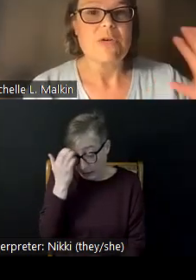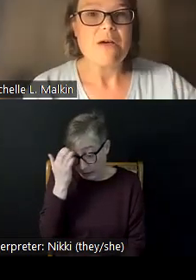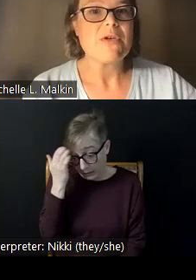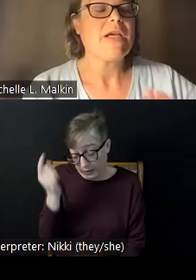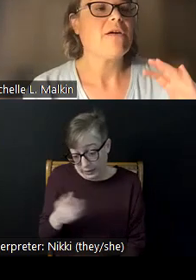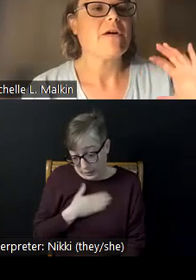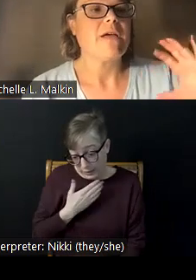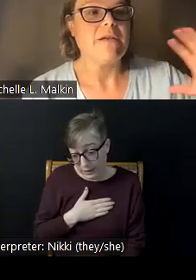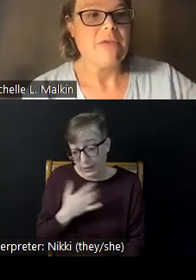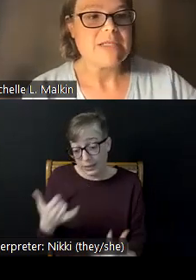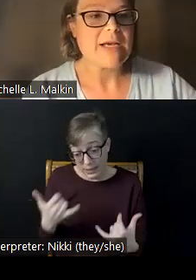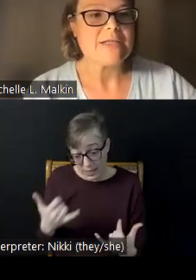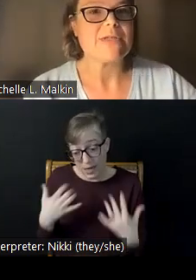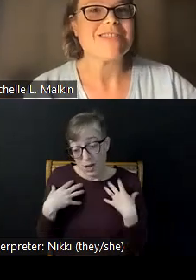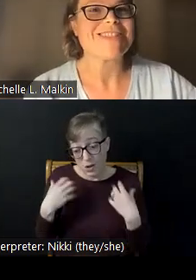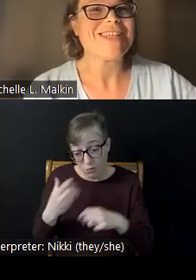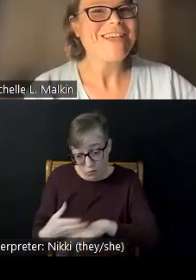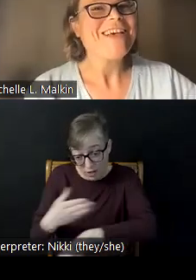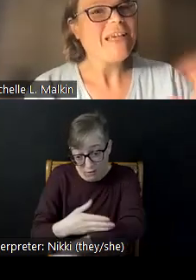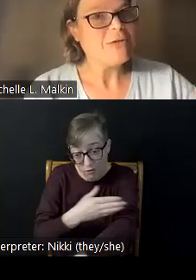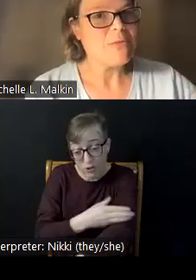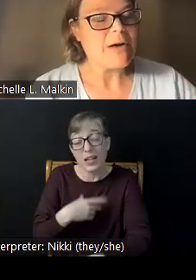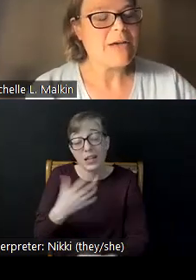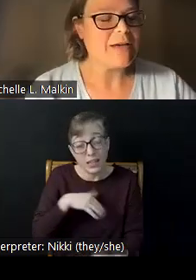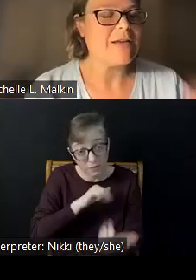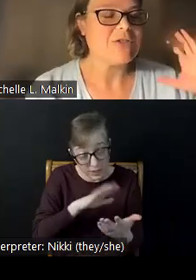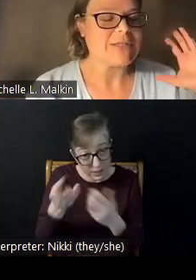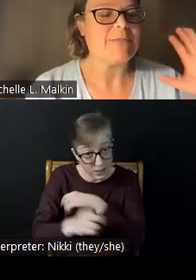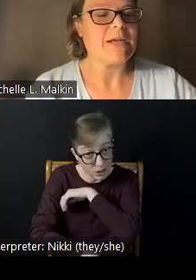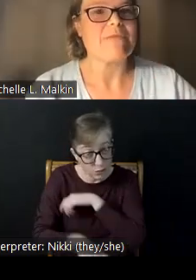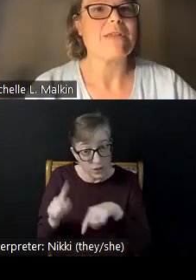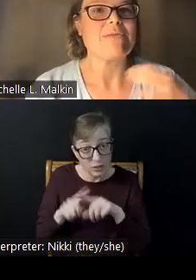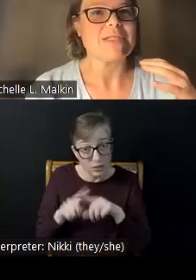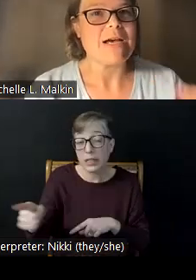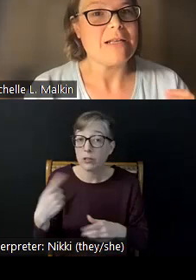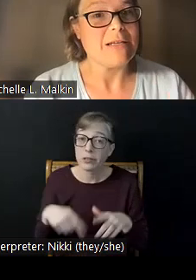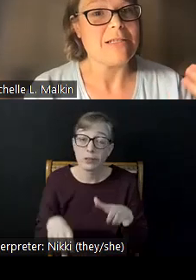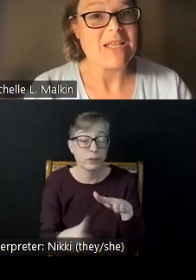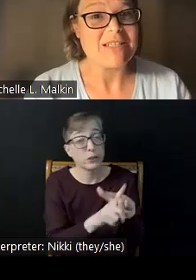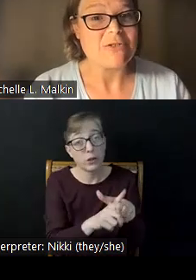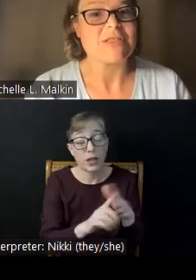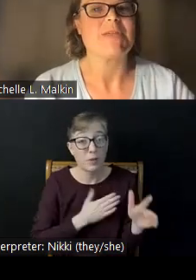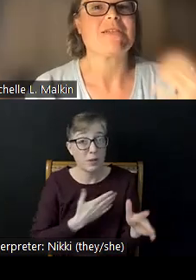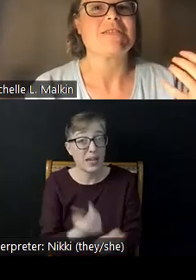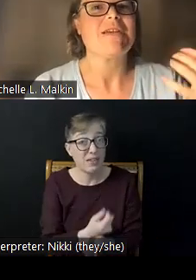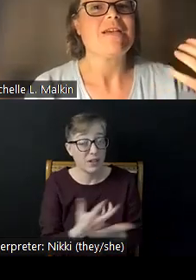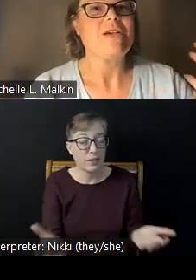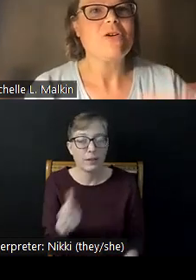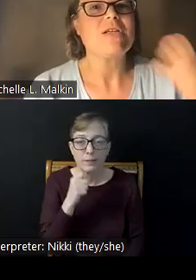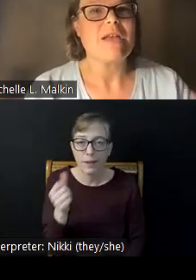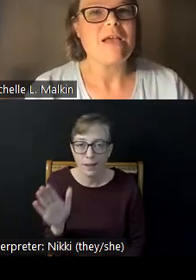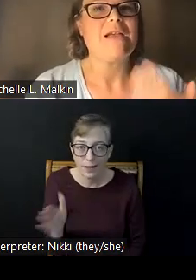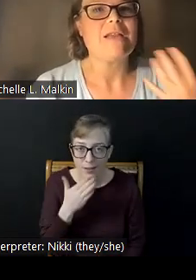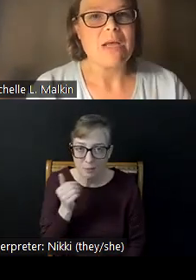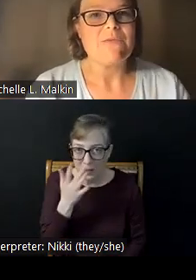he's in recovery now and he faced the consequences, he knows that walking in and just admitting everything was not in his best interest because he